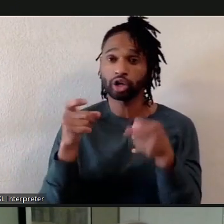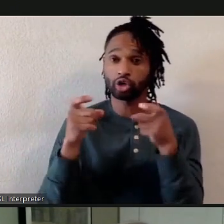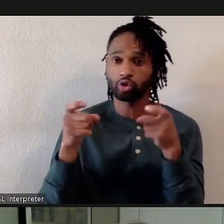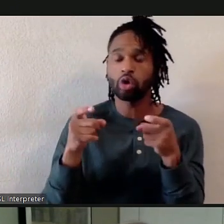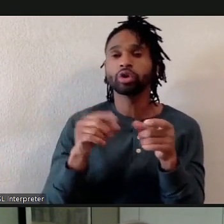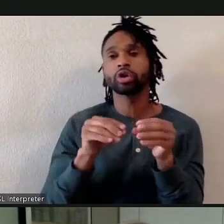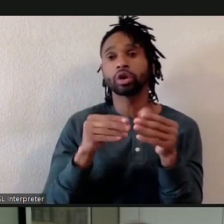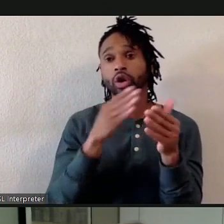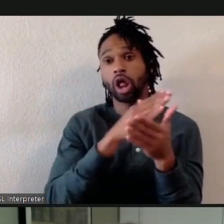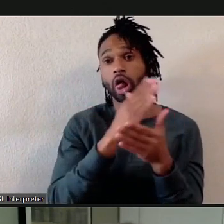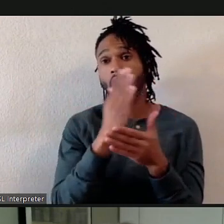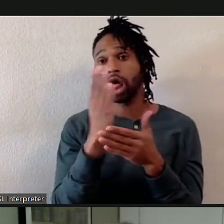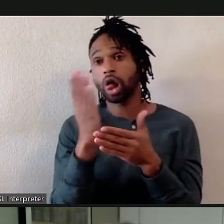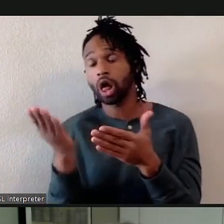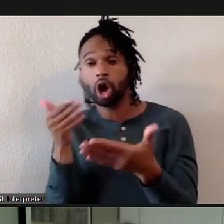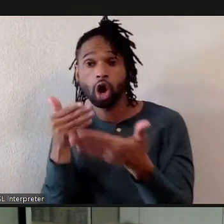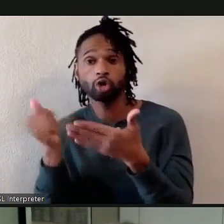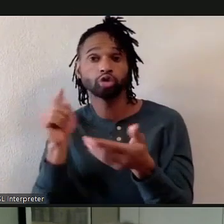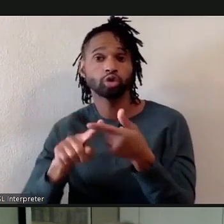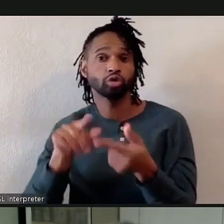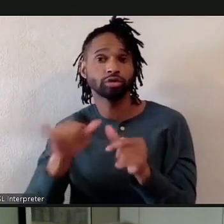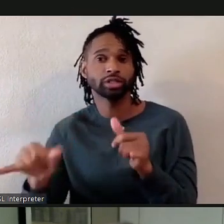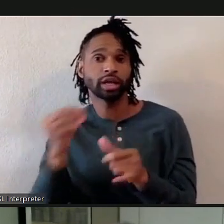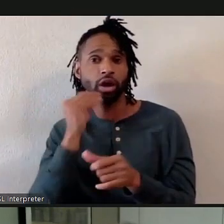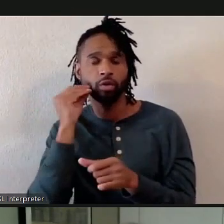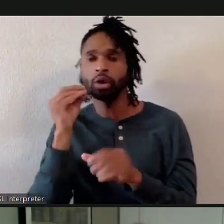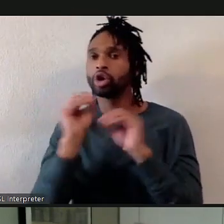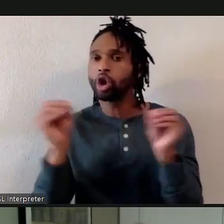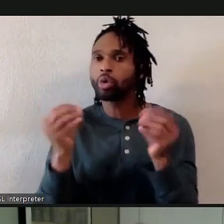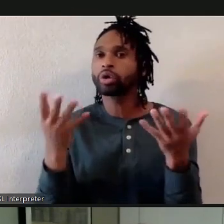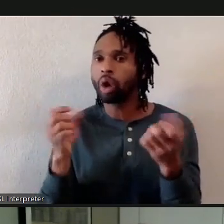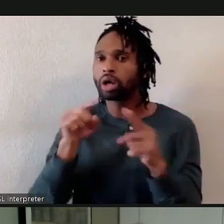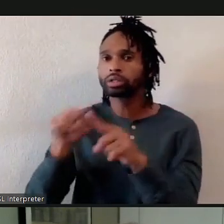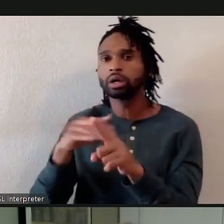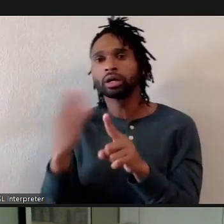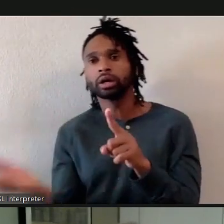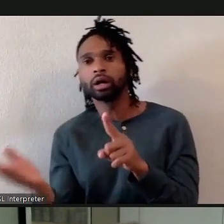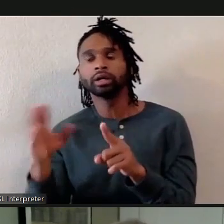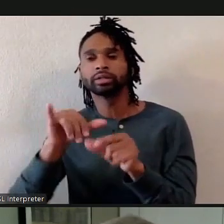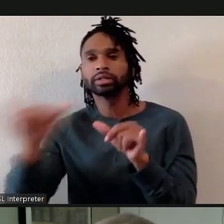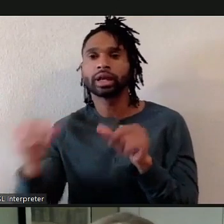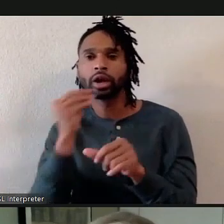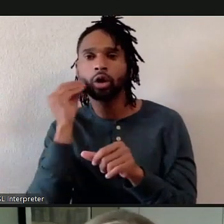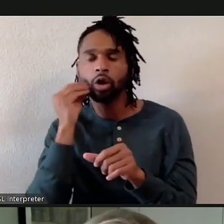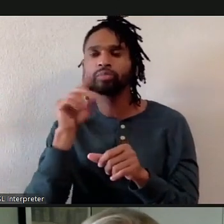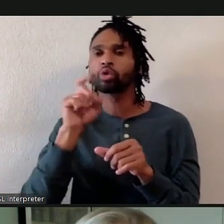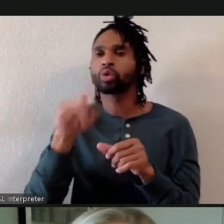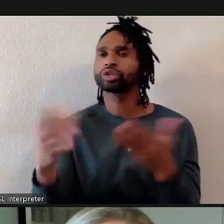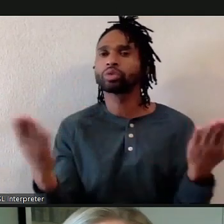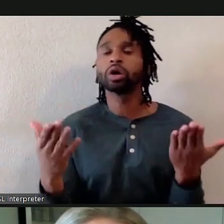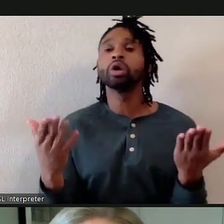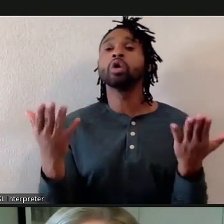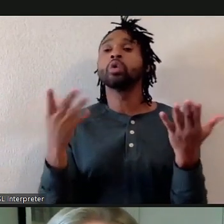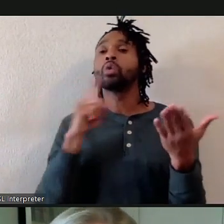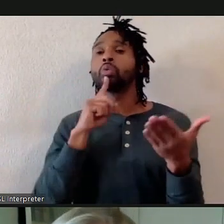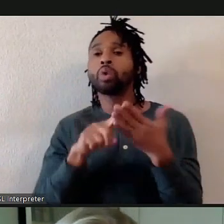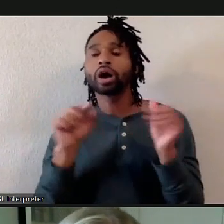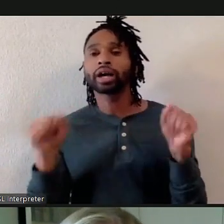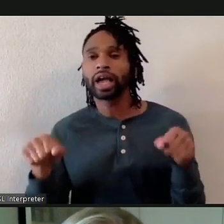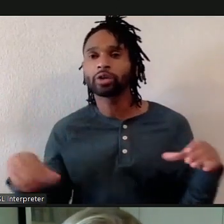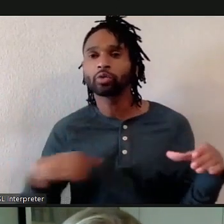home. Nobody wants to be at stay at home. And so the question therefore is, what can we do all the way up to,